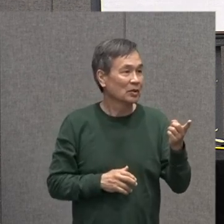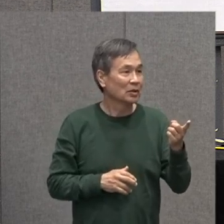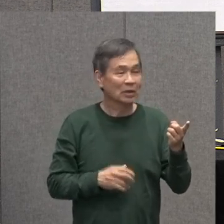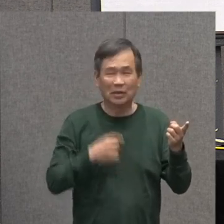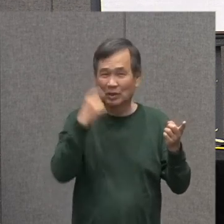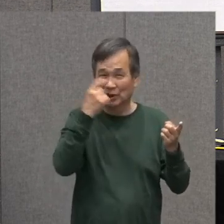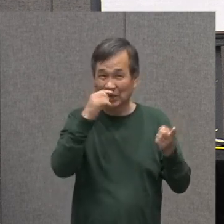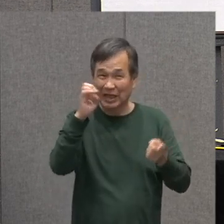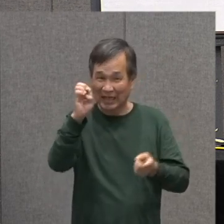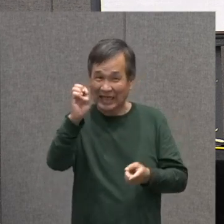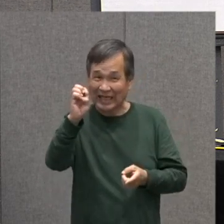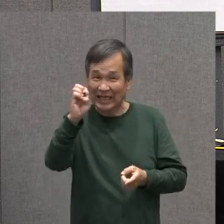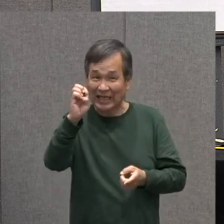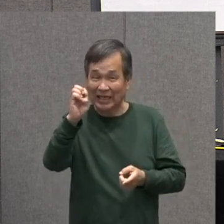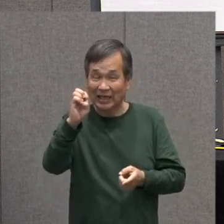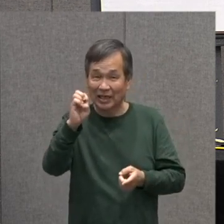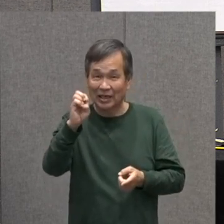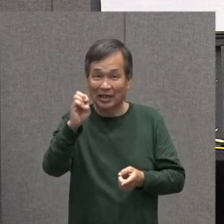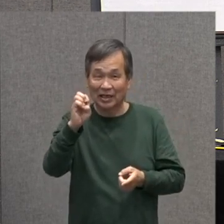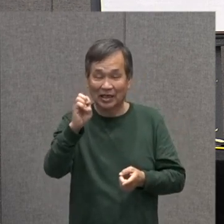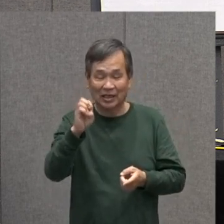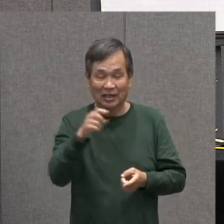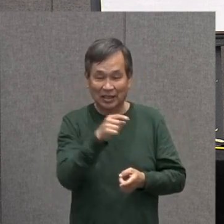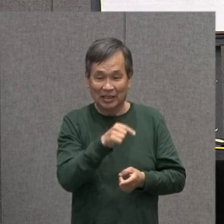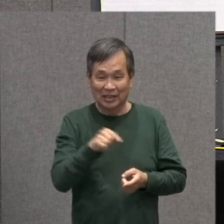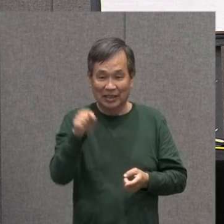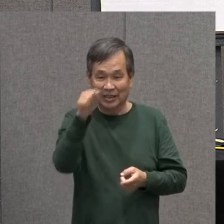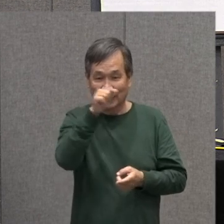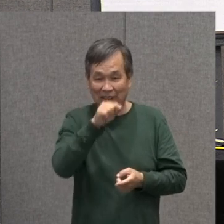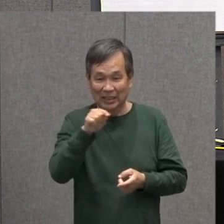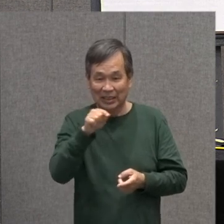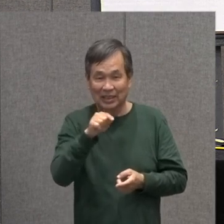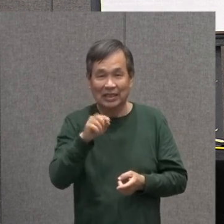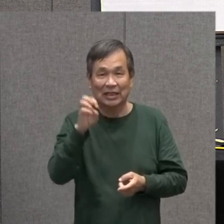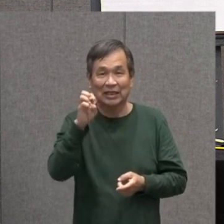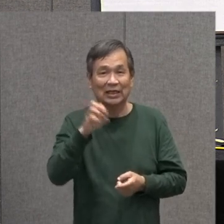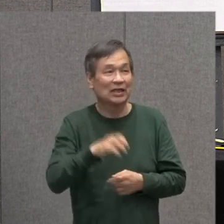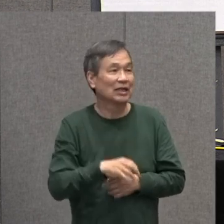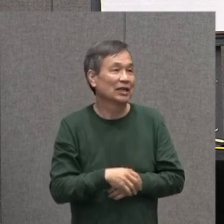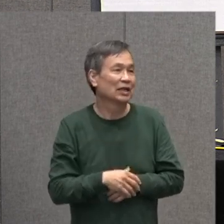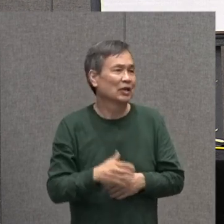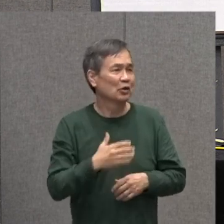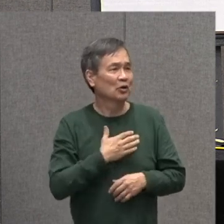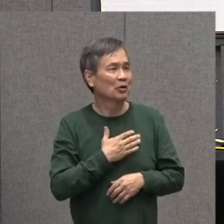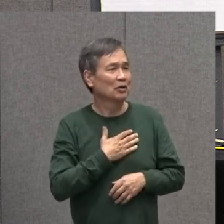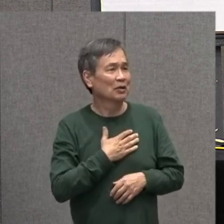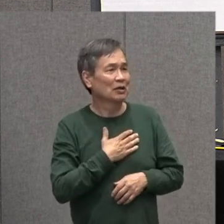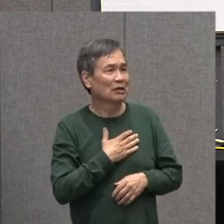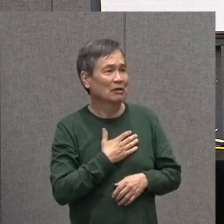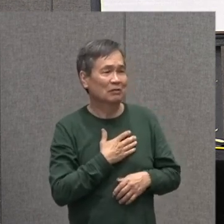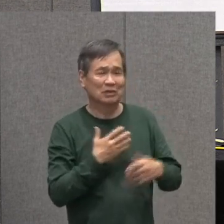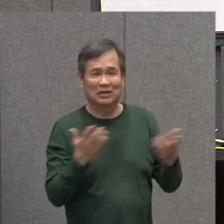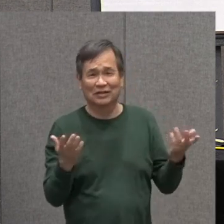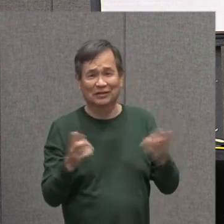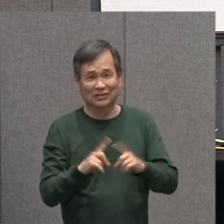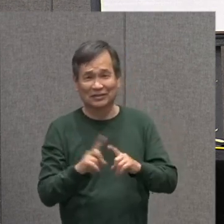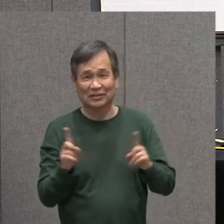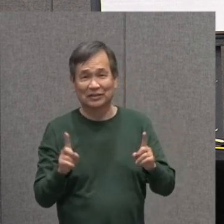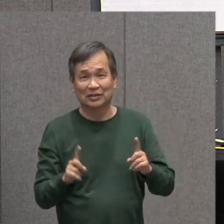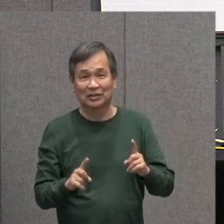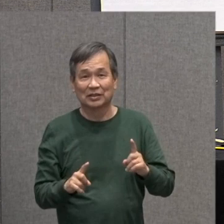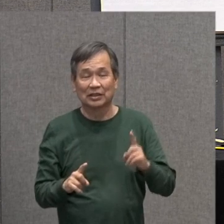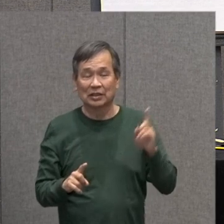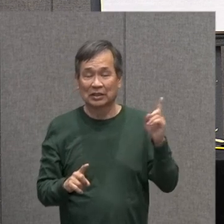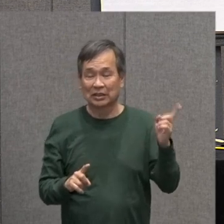E. Huh. Mine looks more like a P maybe. Ooh, or a J. Well, this is called a C